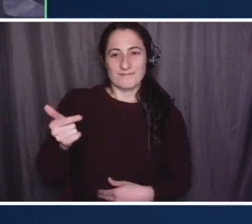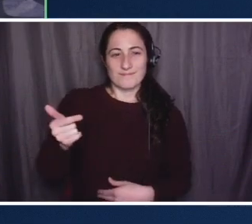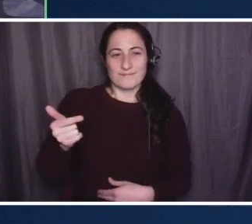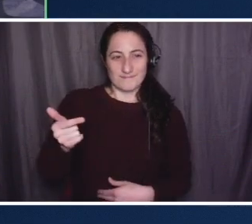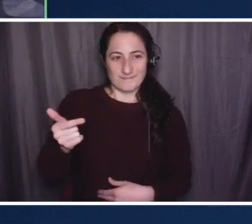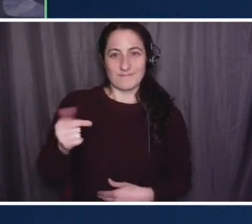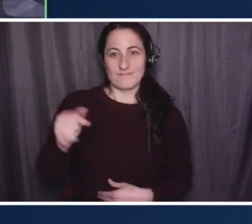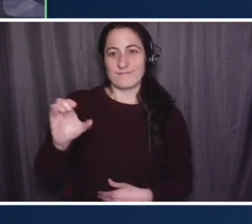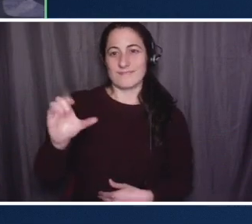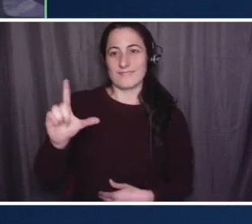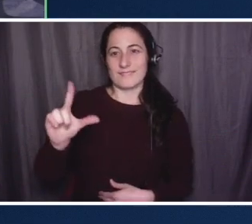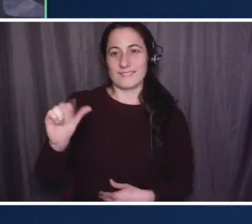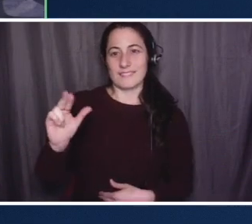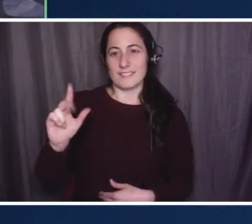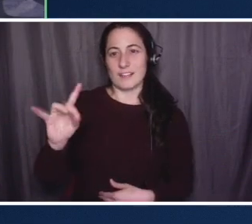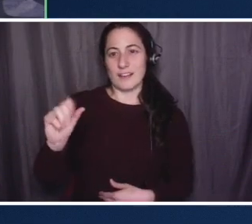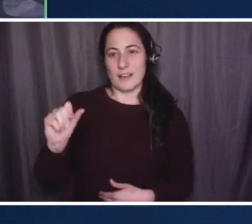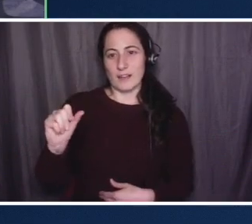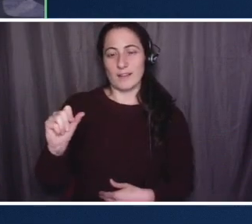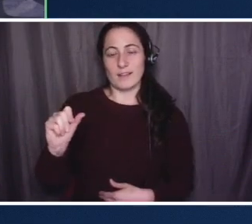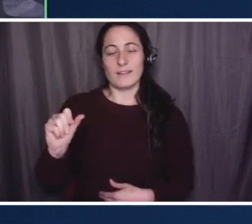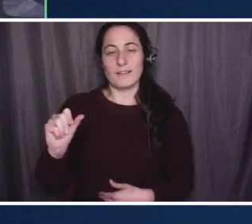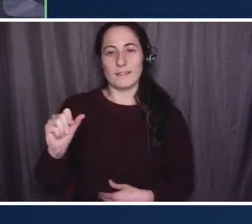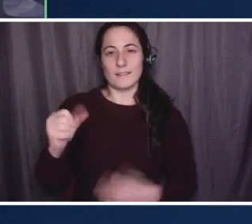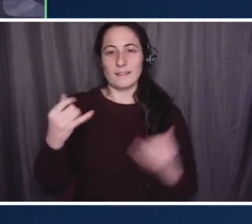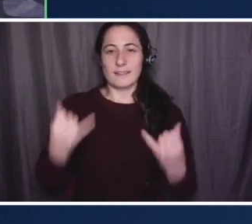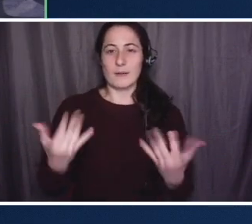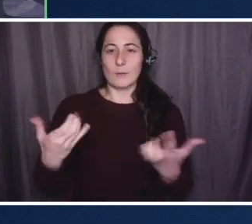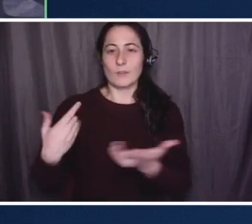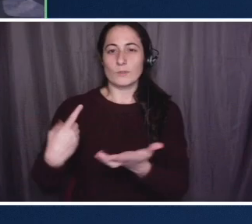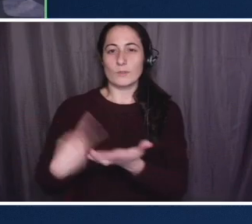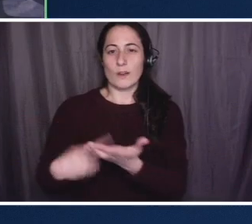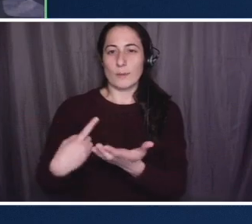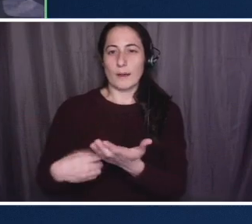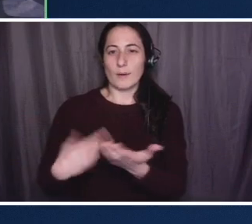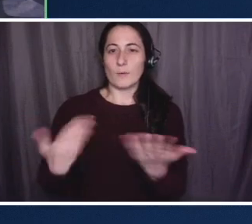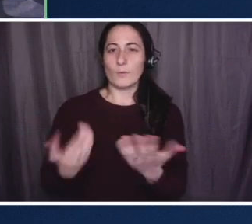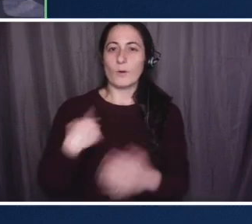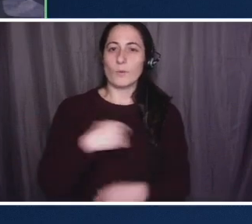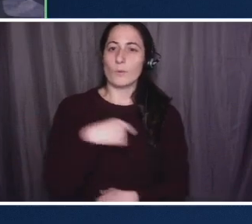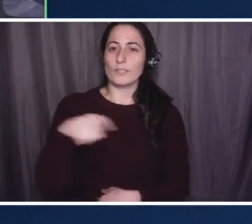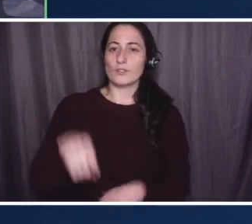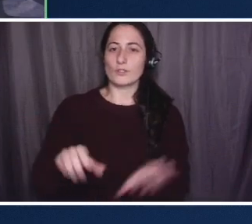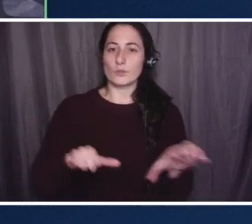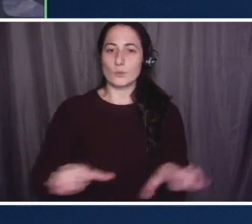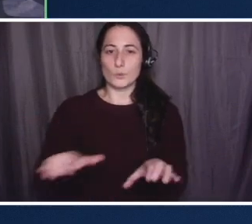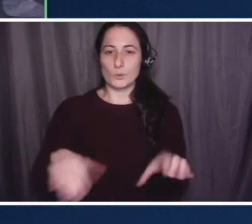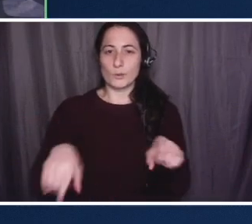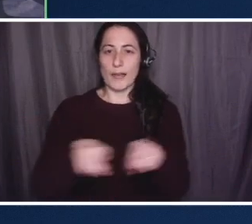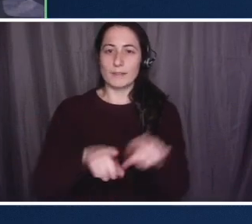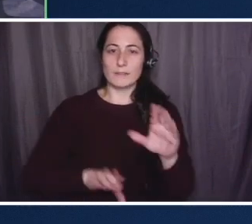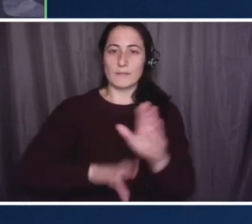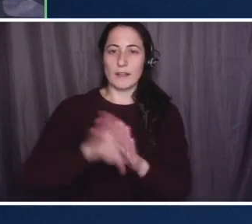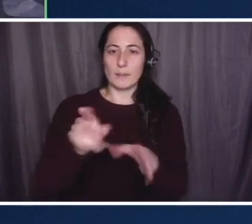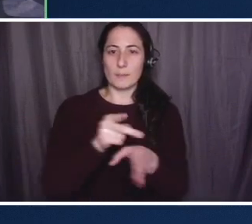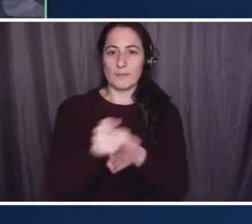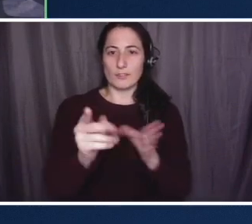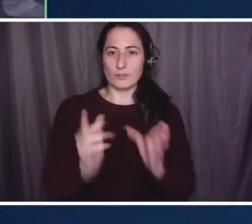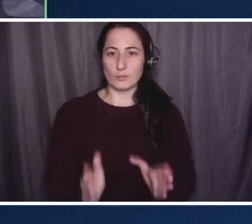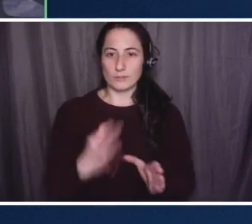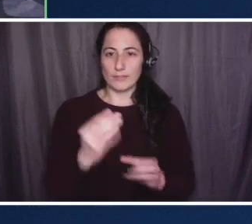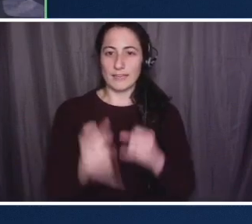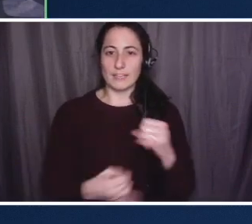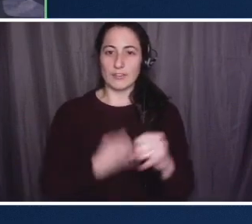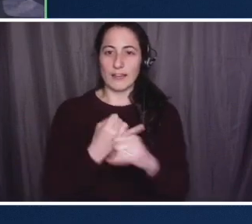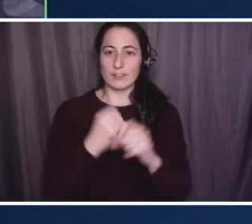Claudia, and talk about what we can and should be doing as development professionals and international